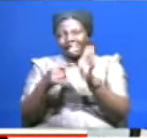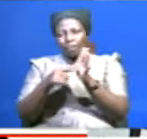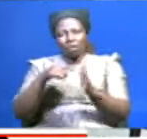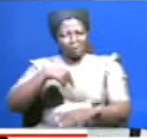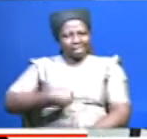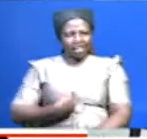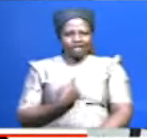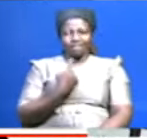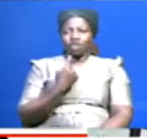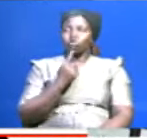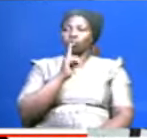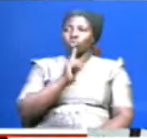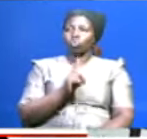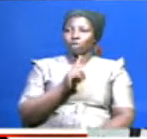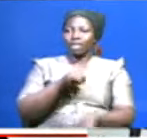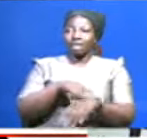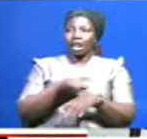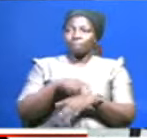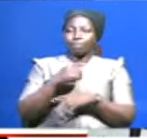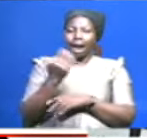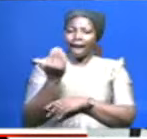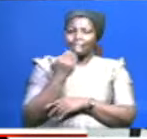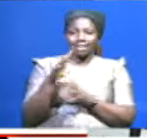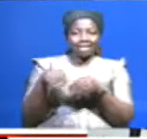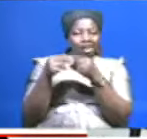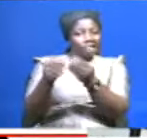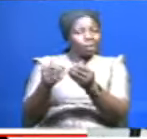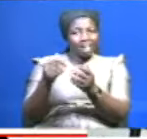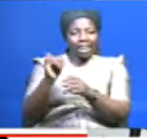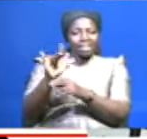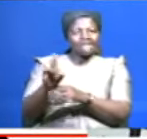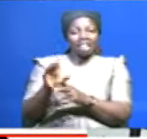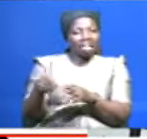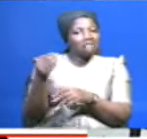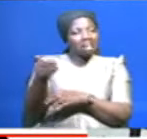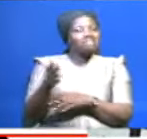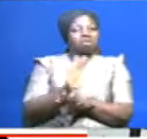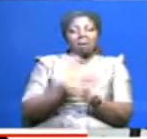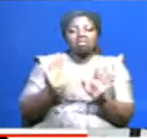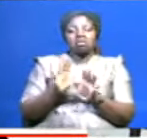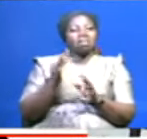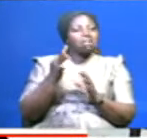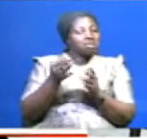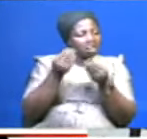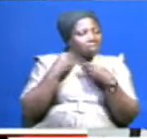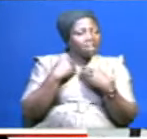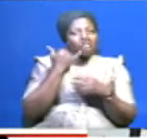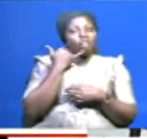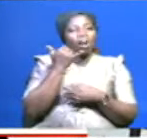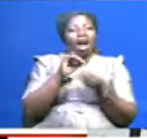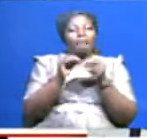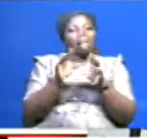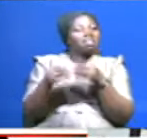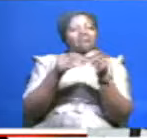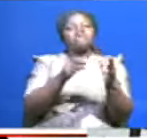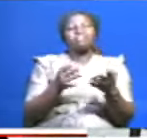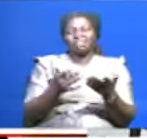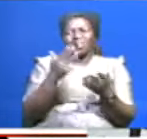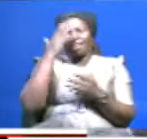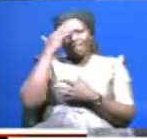So anakumwambia nipe namba kitambulisho, anakupea tu. Nipe namba ya simu, anakupea tu, sababu anaona kwa ameona tu ni